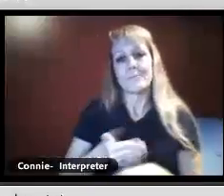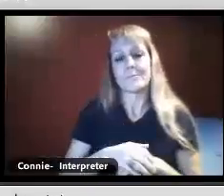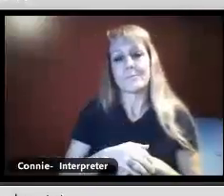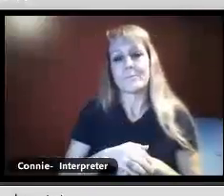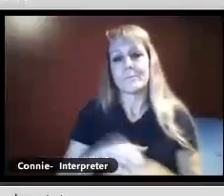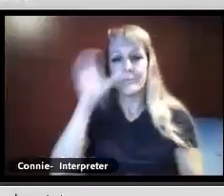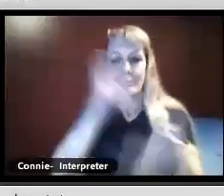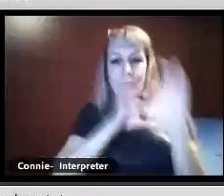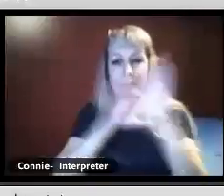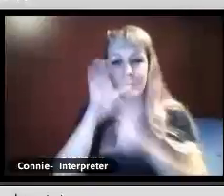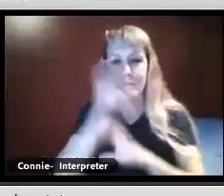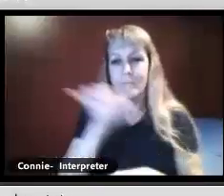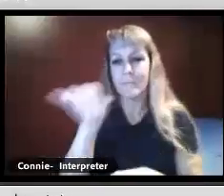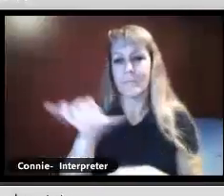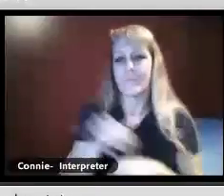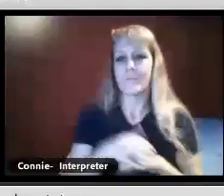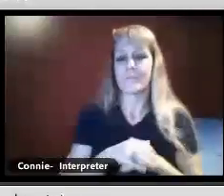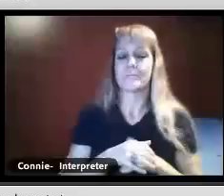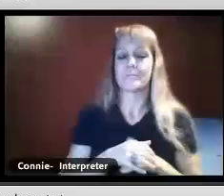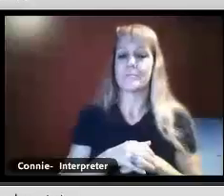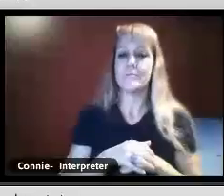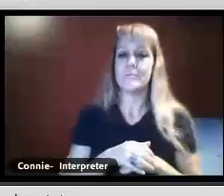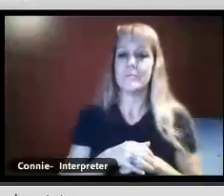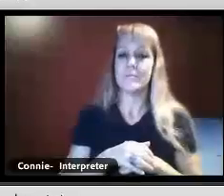explore that yourself